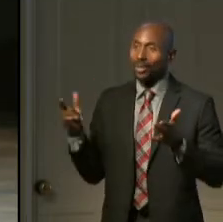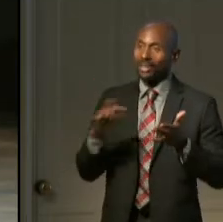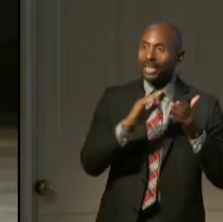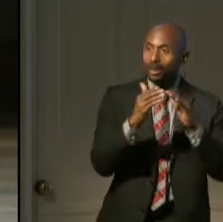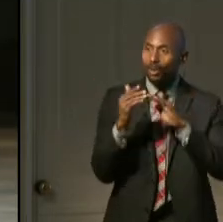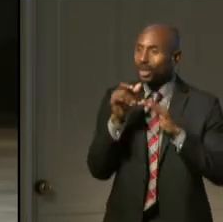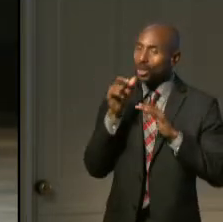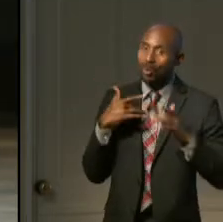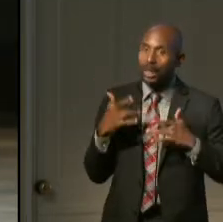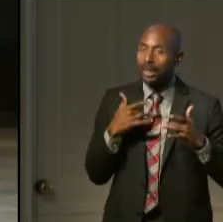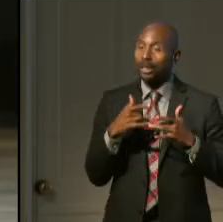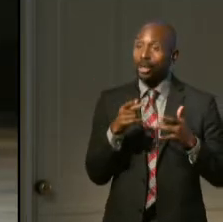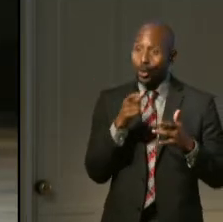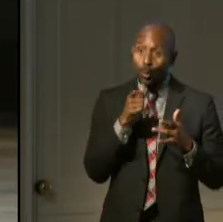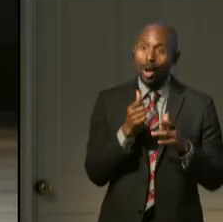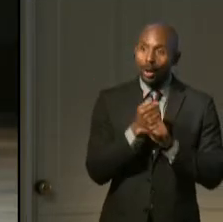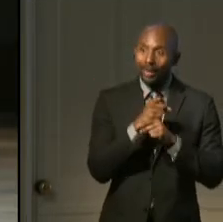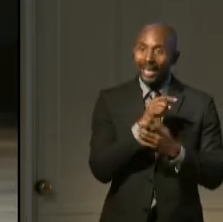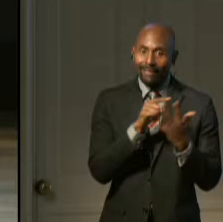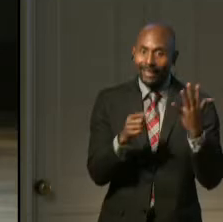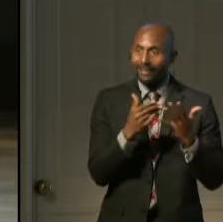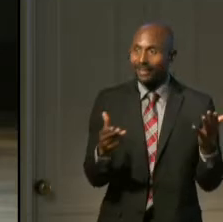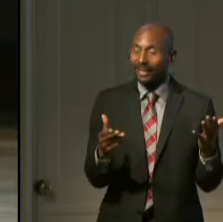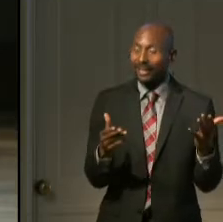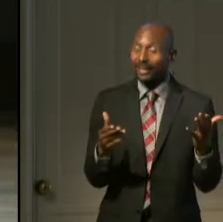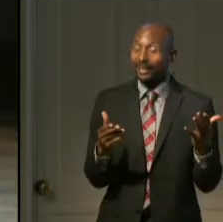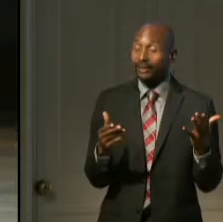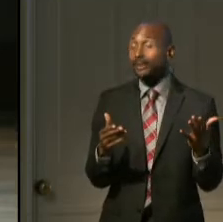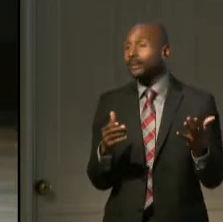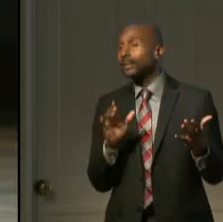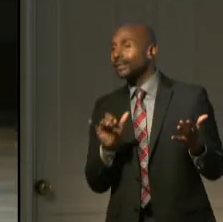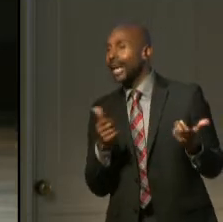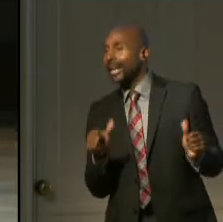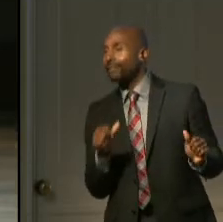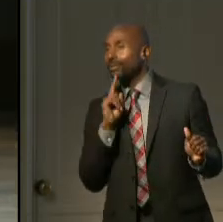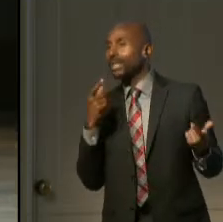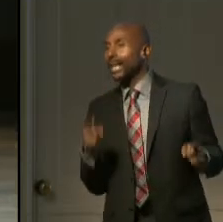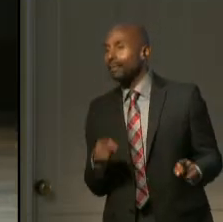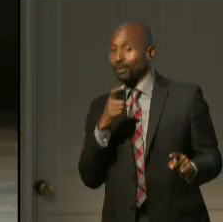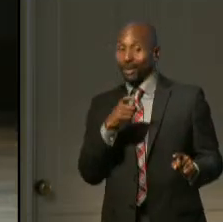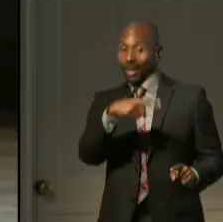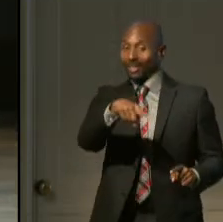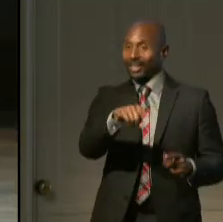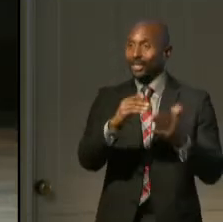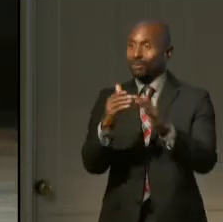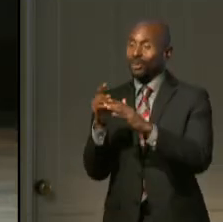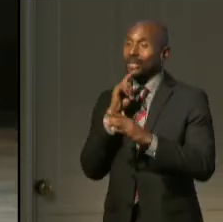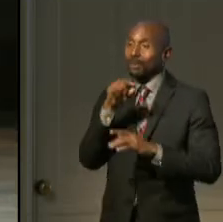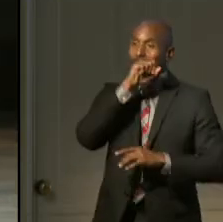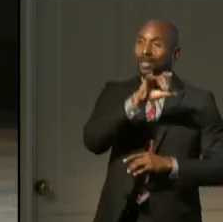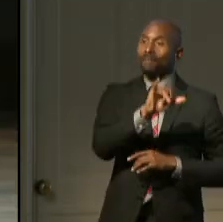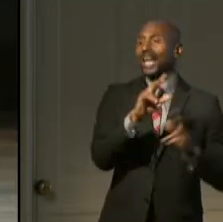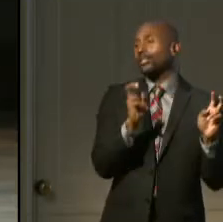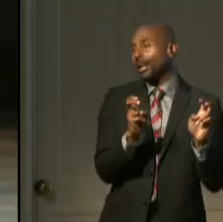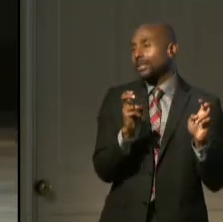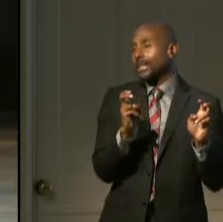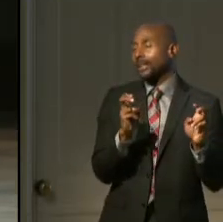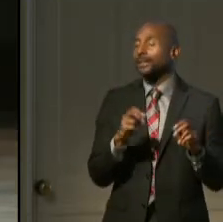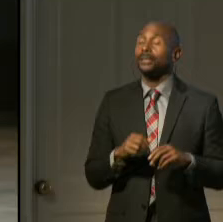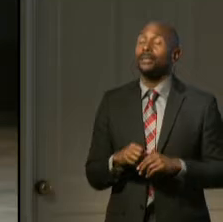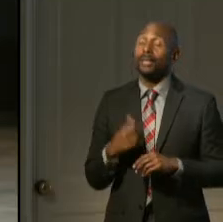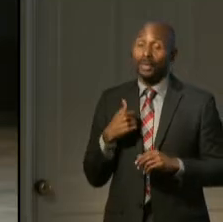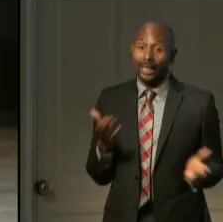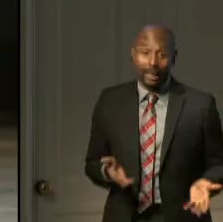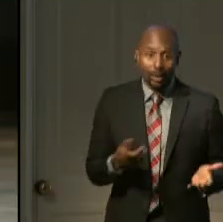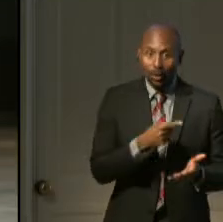these things. Fortunately, somehow that effort just occurs out of love for the subject matter. And then we do